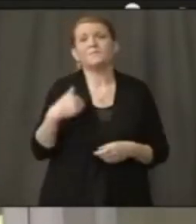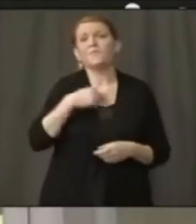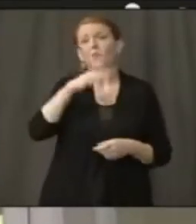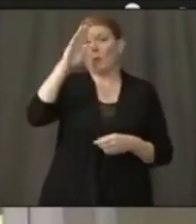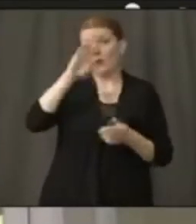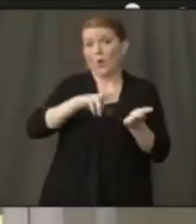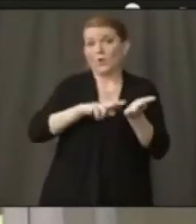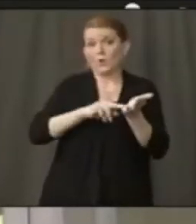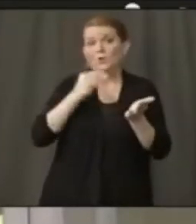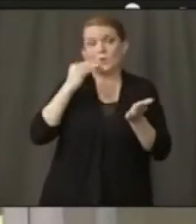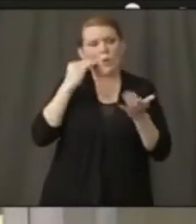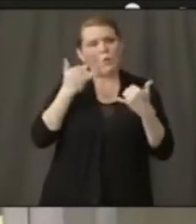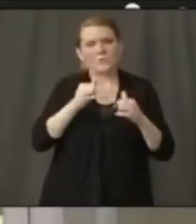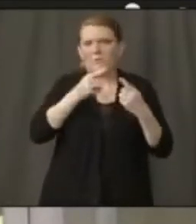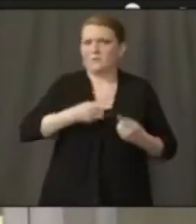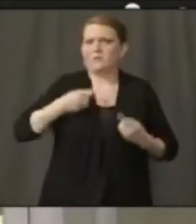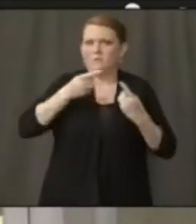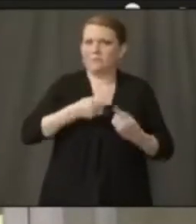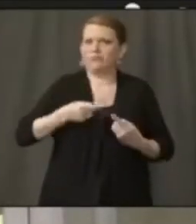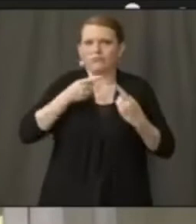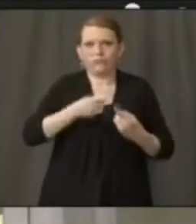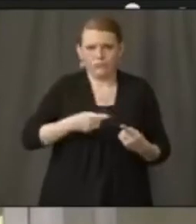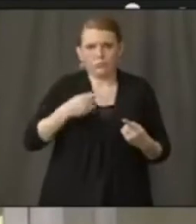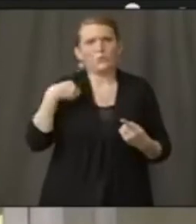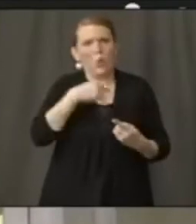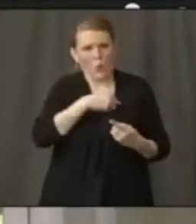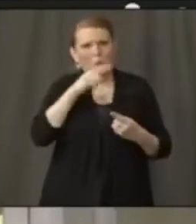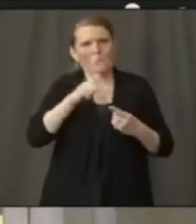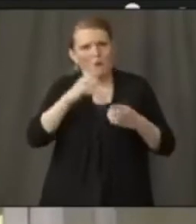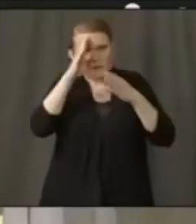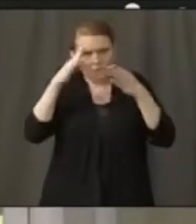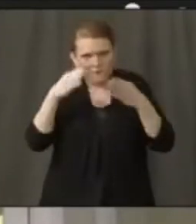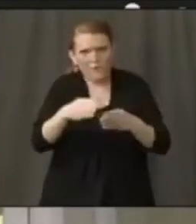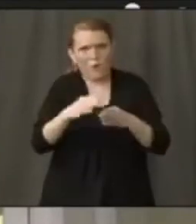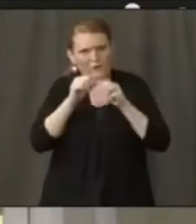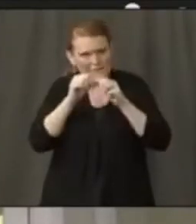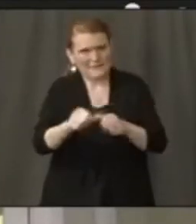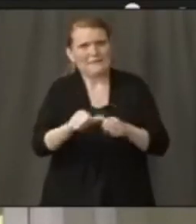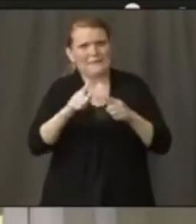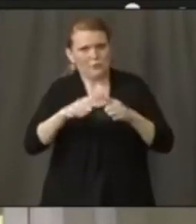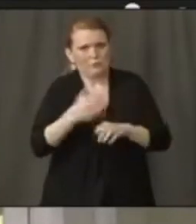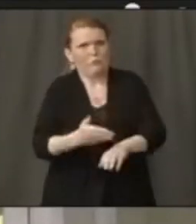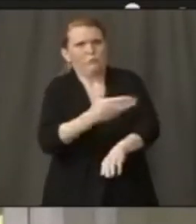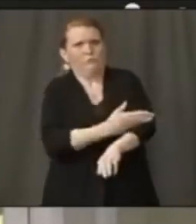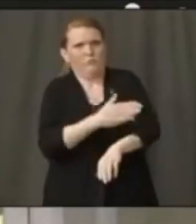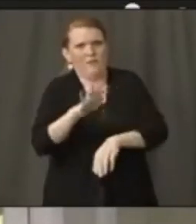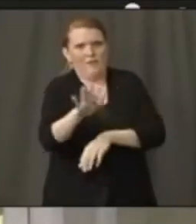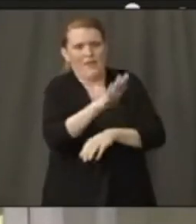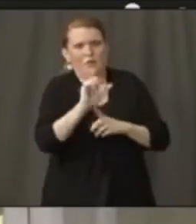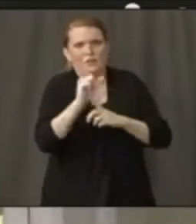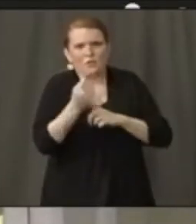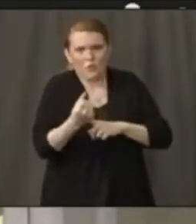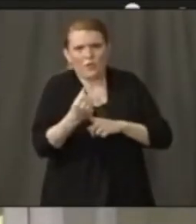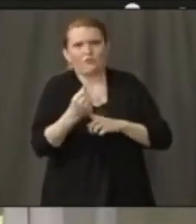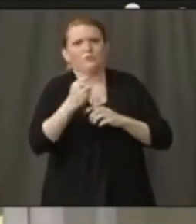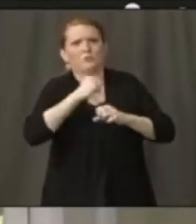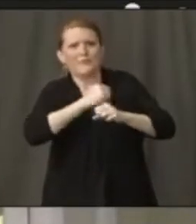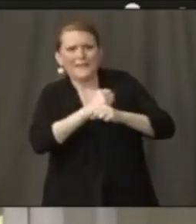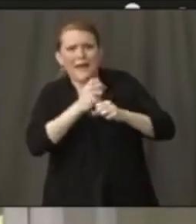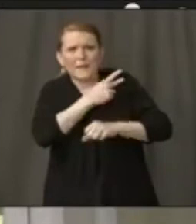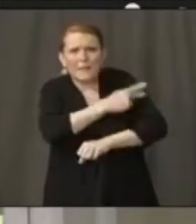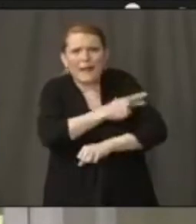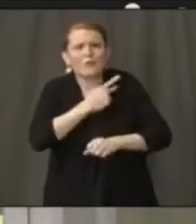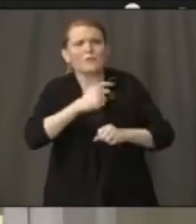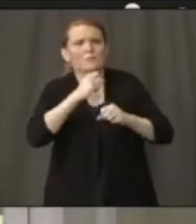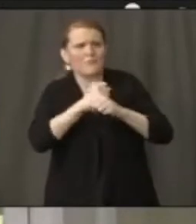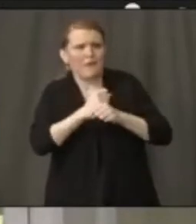residents and our great frontline health providers. I believe we can balance our physical health and our economic health in a